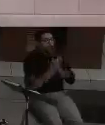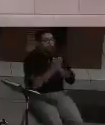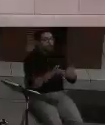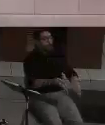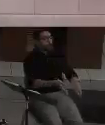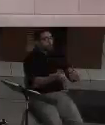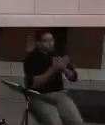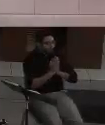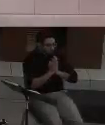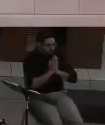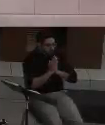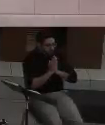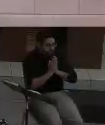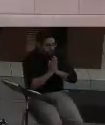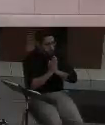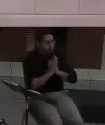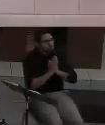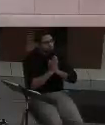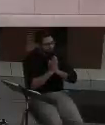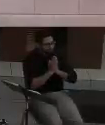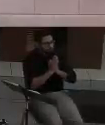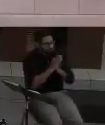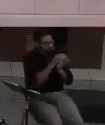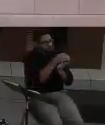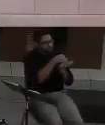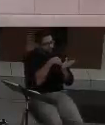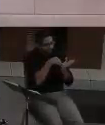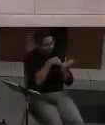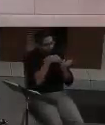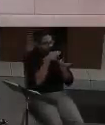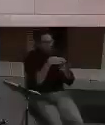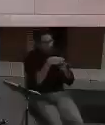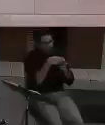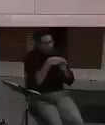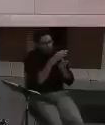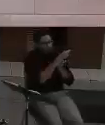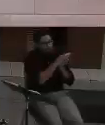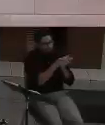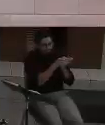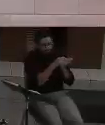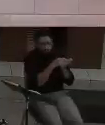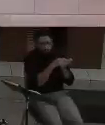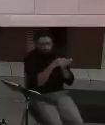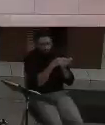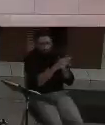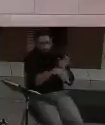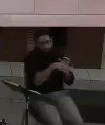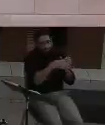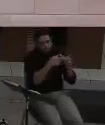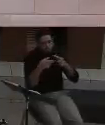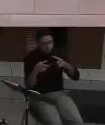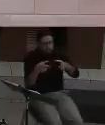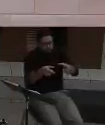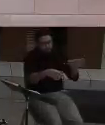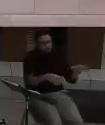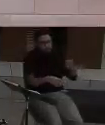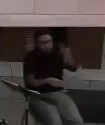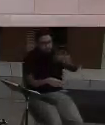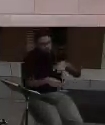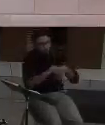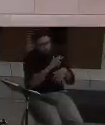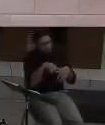like to be prayed for this week, just fill that out and put your name at the top and put that in the offering plate. And if you are online, if